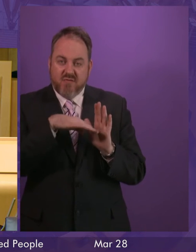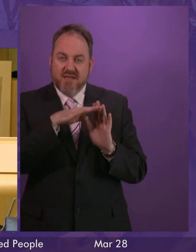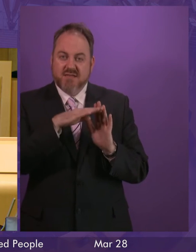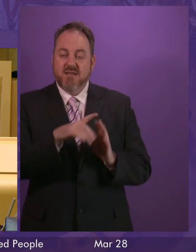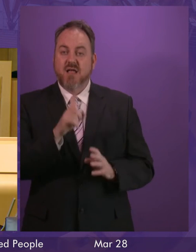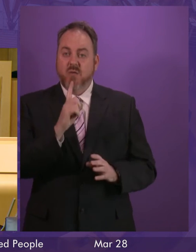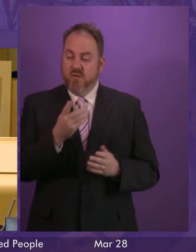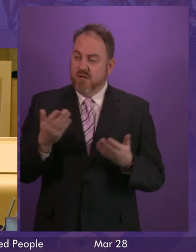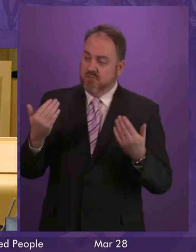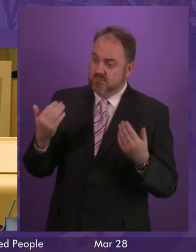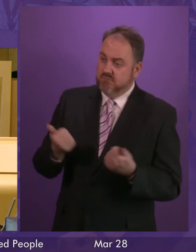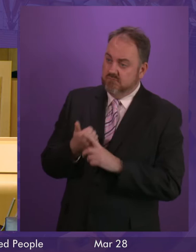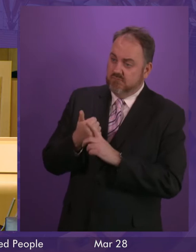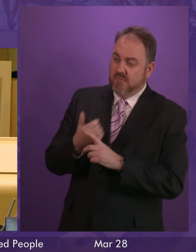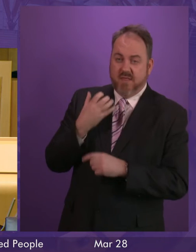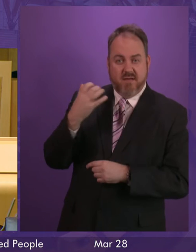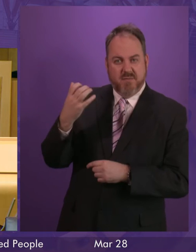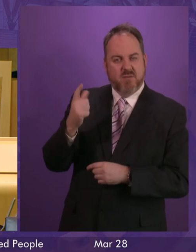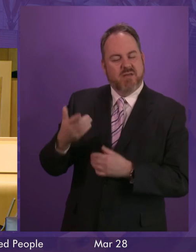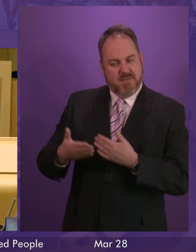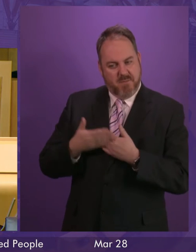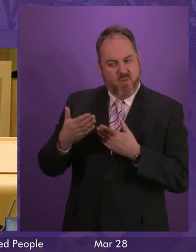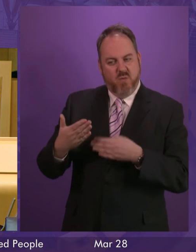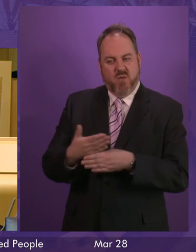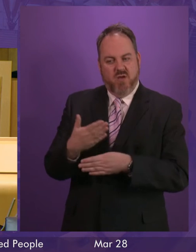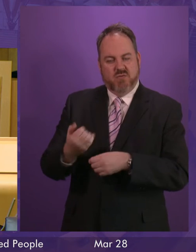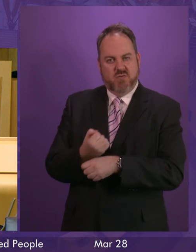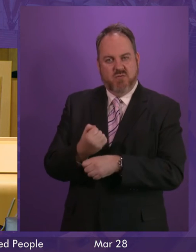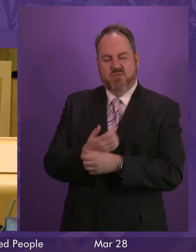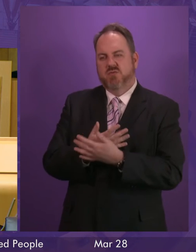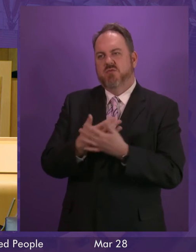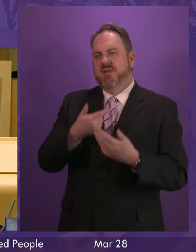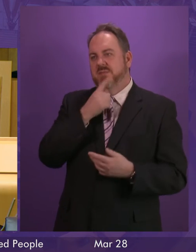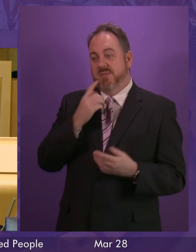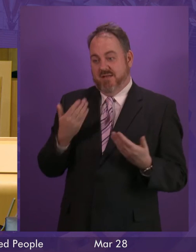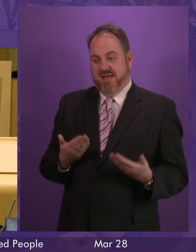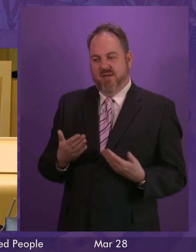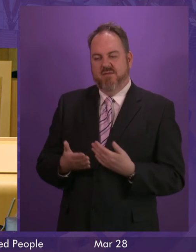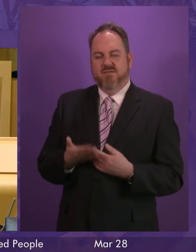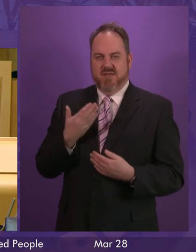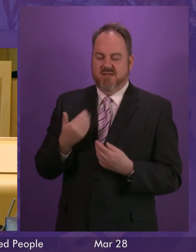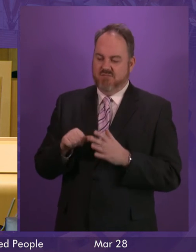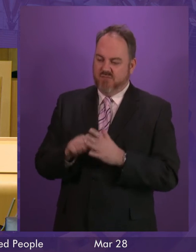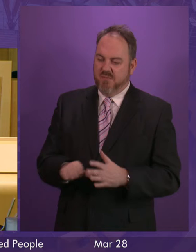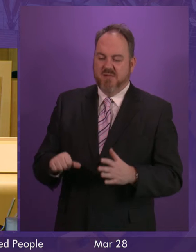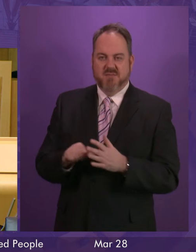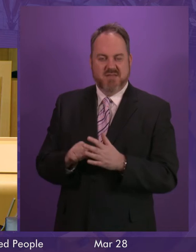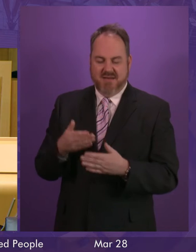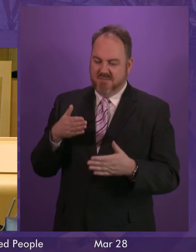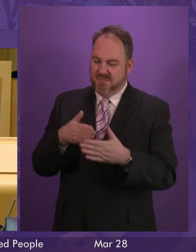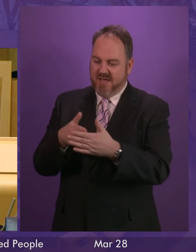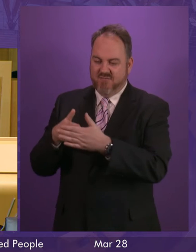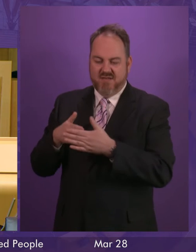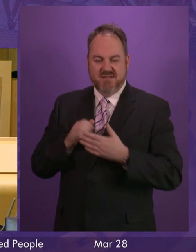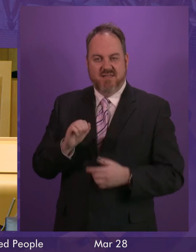the Government's commitment on this topic, there is certainly a lot more to do. Far, far too many people today face real constraints and unacceptable barriers in their